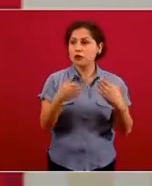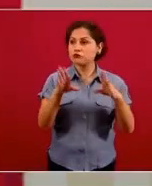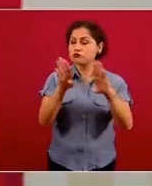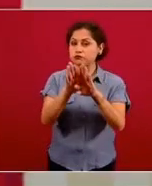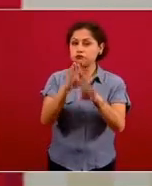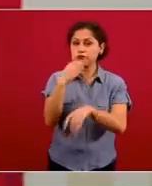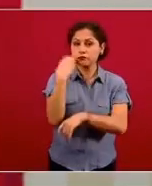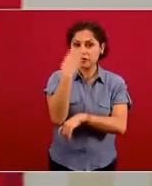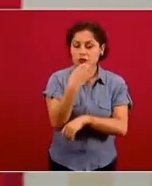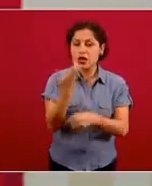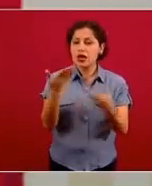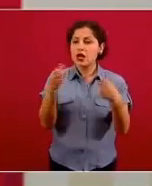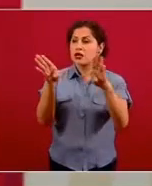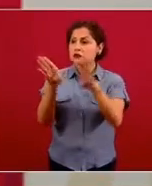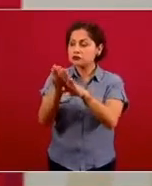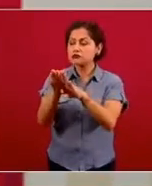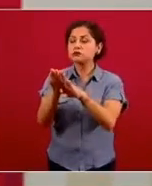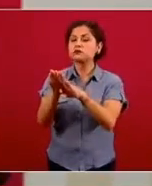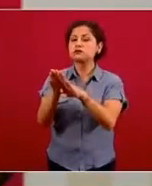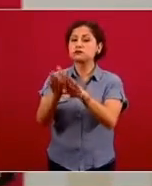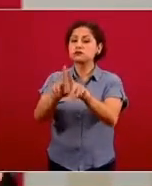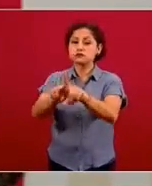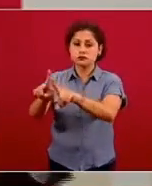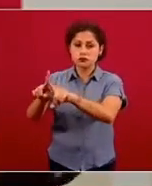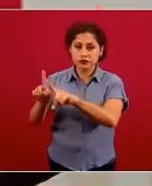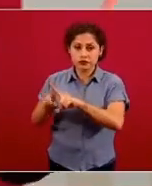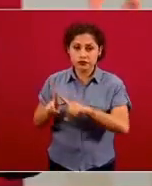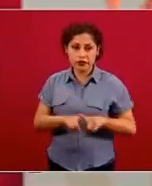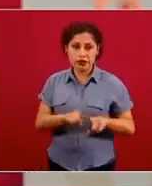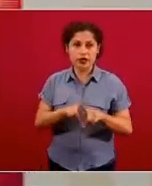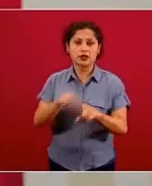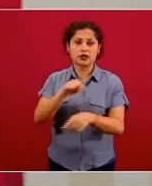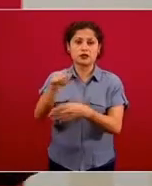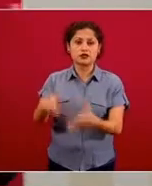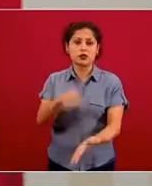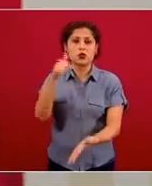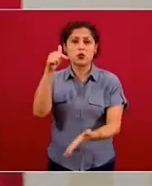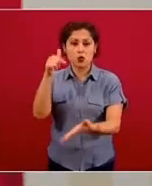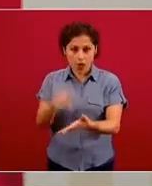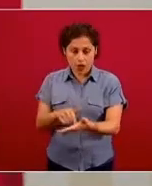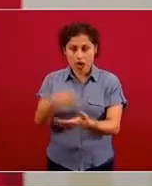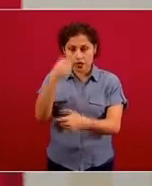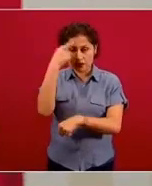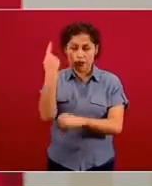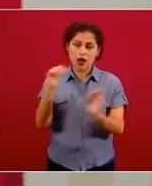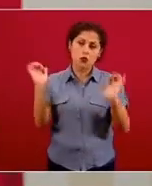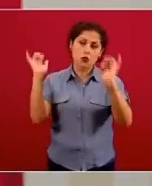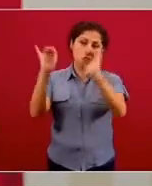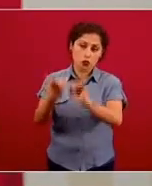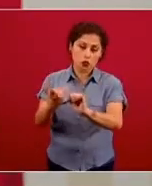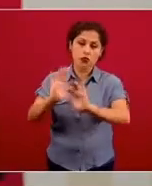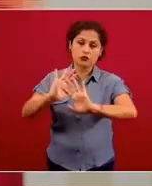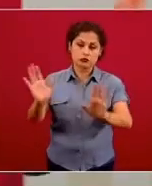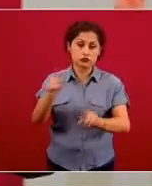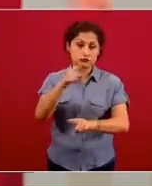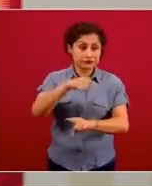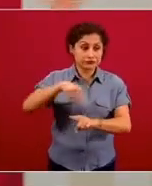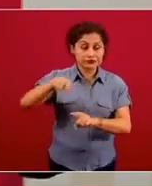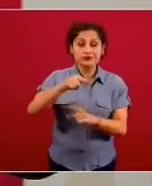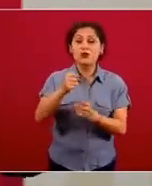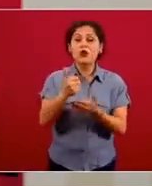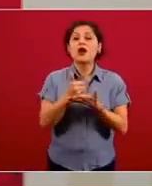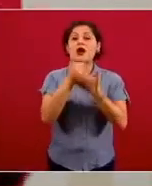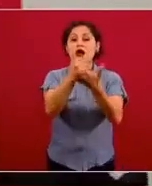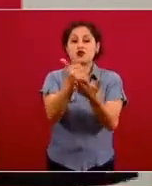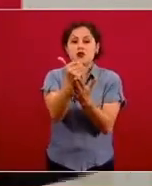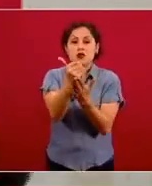Suspending work except for essential workers, closing down schools, and prohibiting people getting